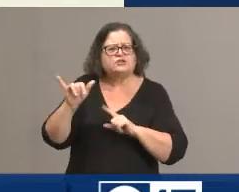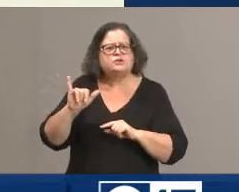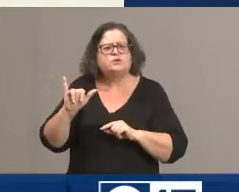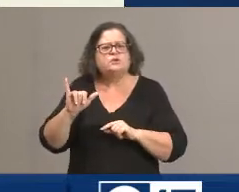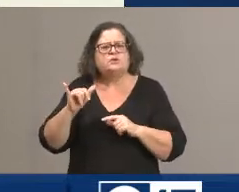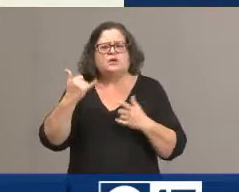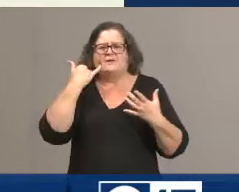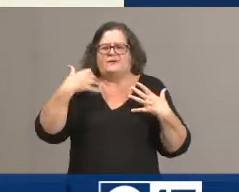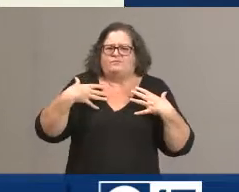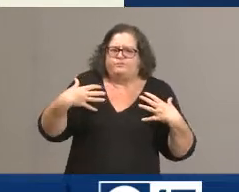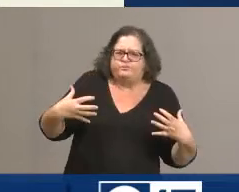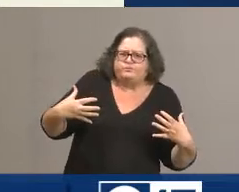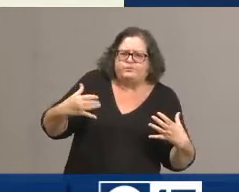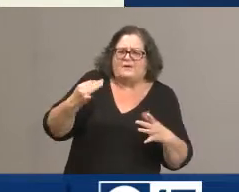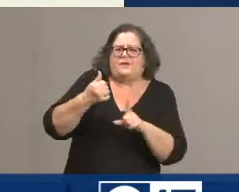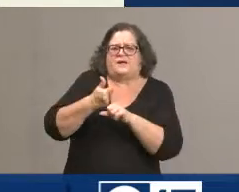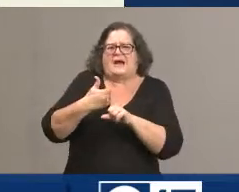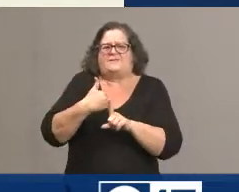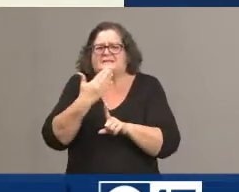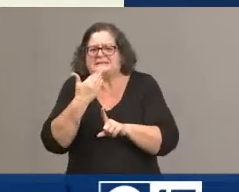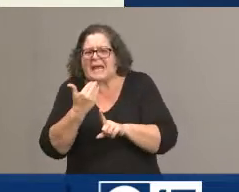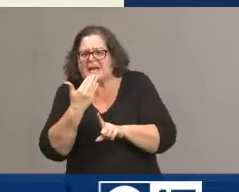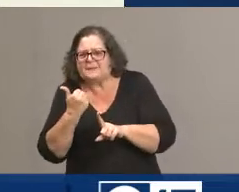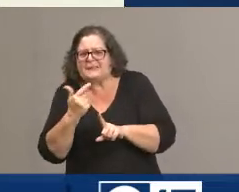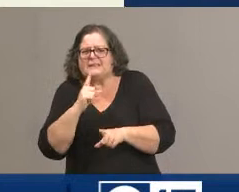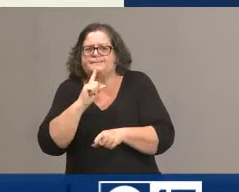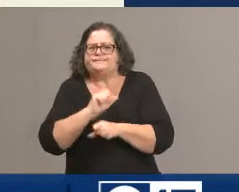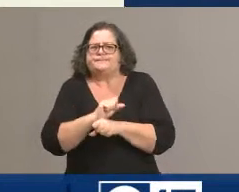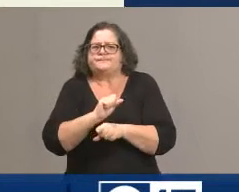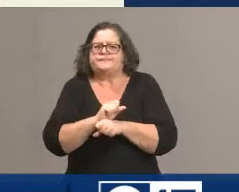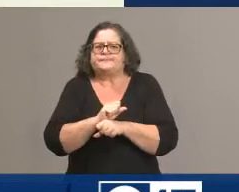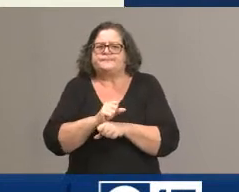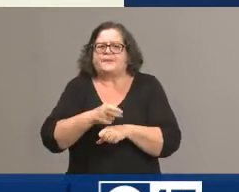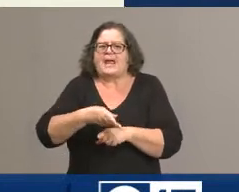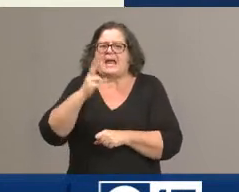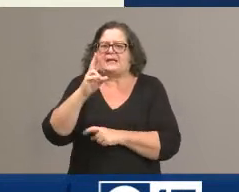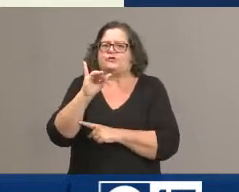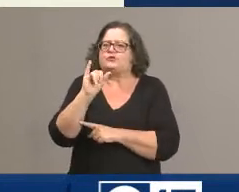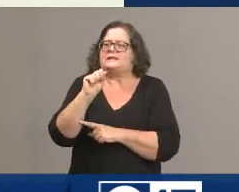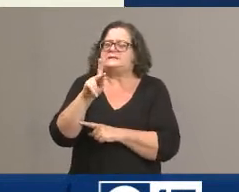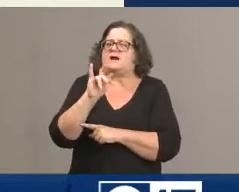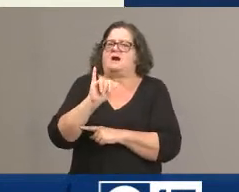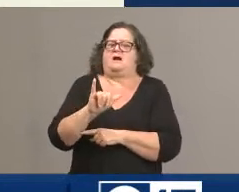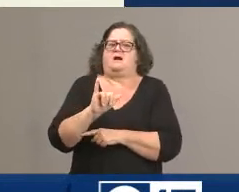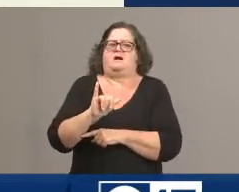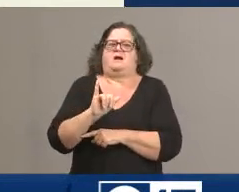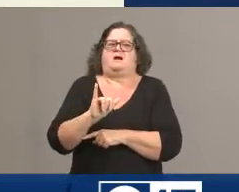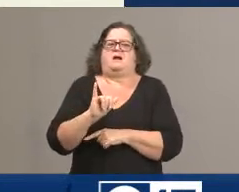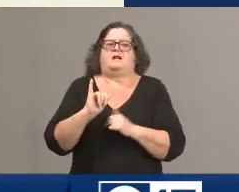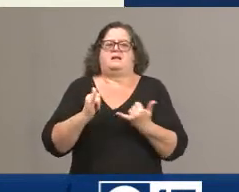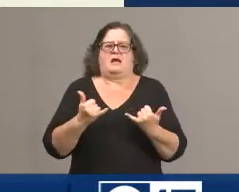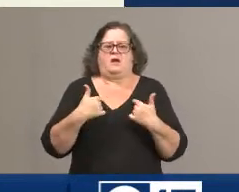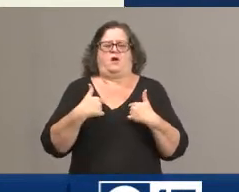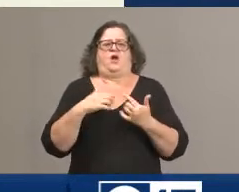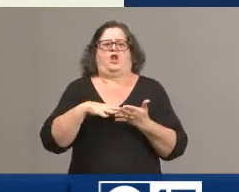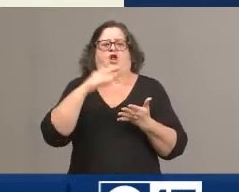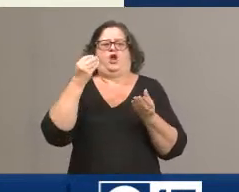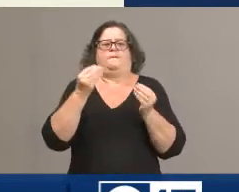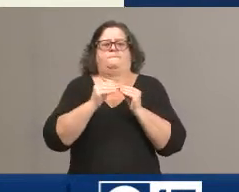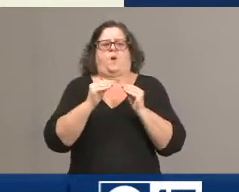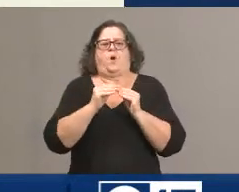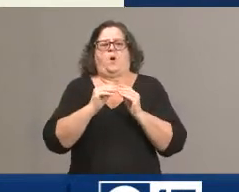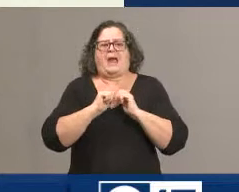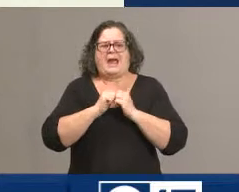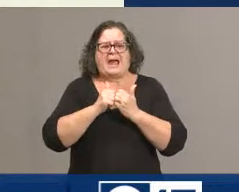and how this virus is also being spread, and that it's got a high level of asymptomatic spread that makes